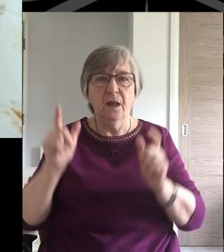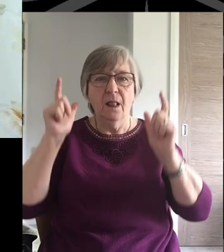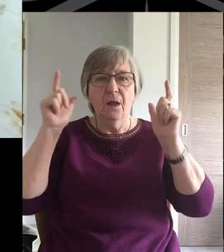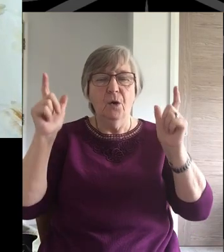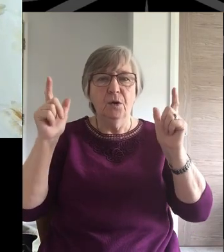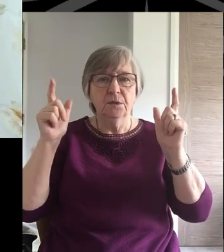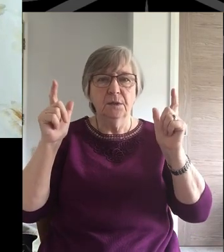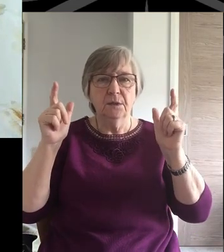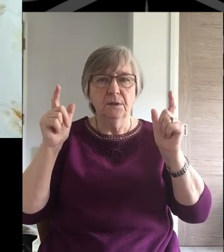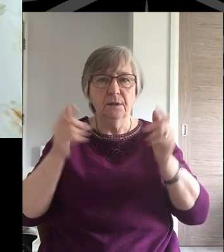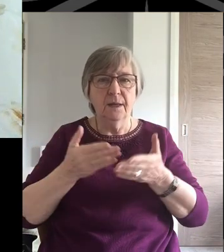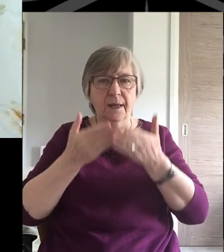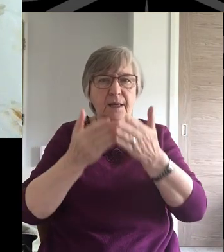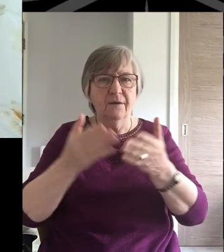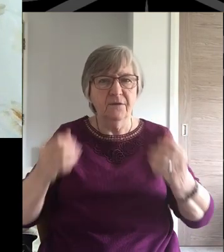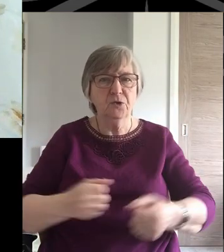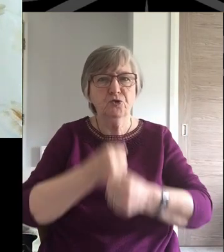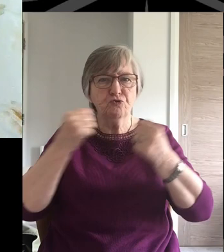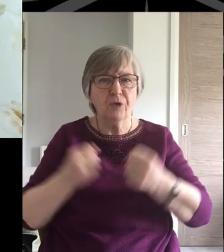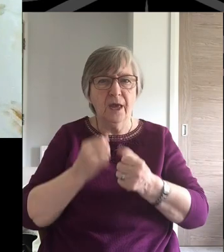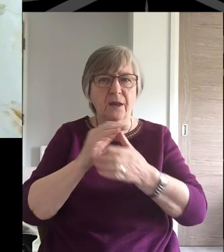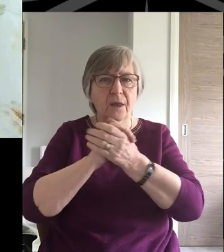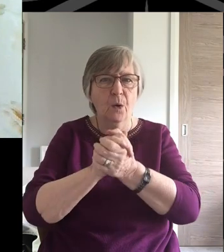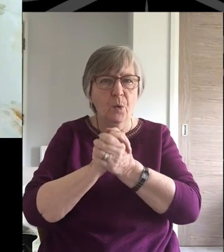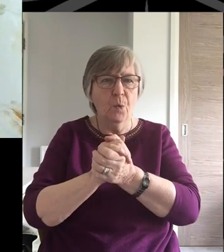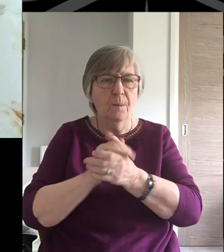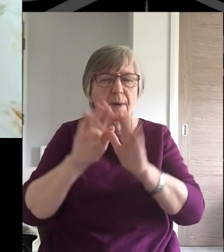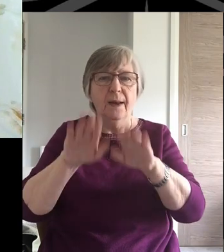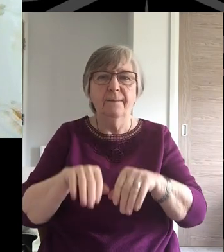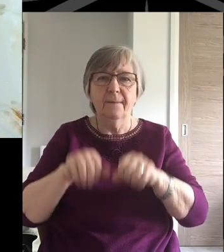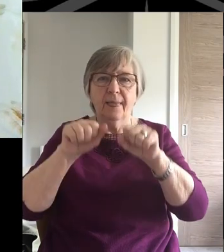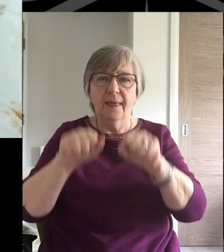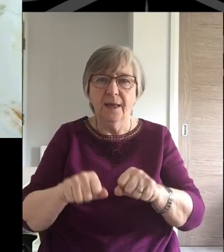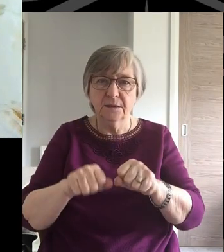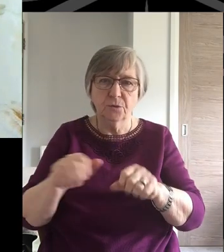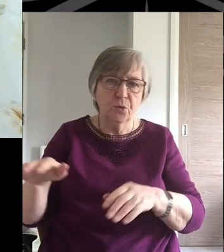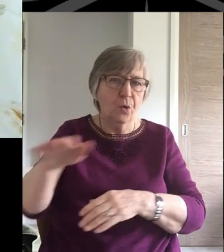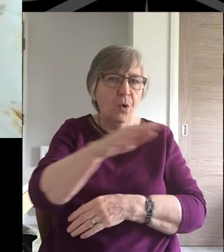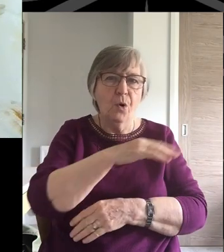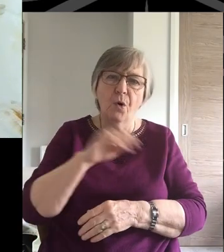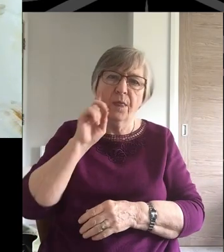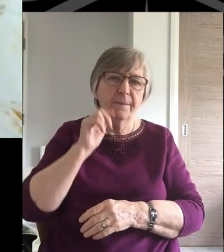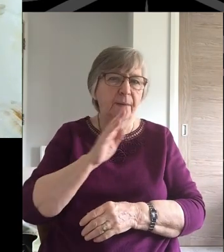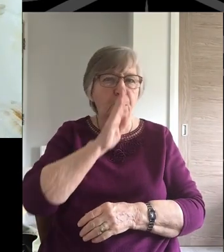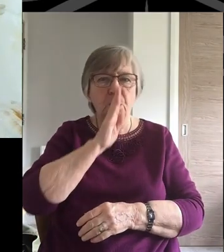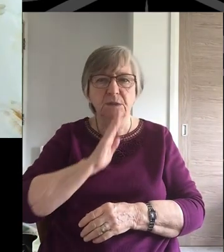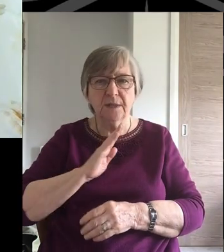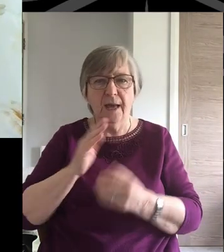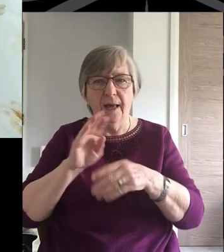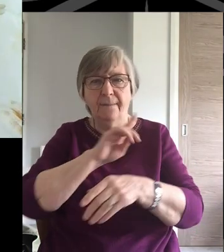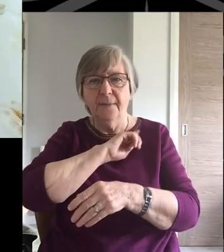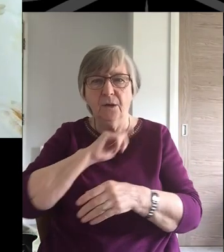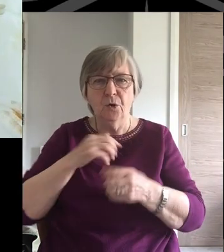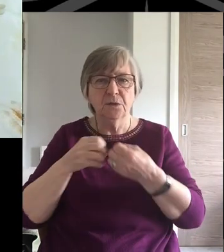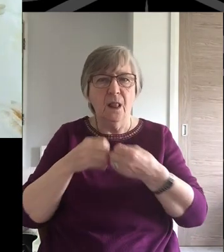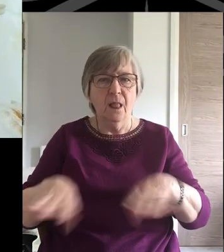Lord, give strength, hope, and blessing to all who mourn the loss of a loved